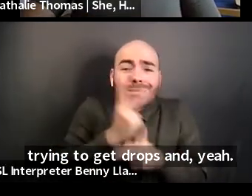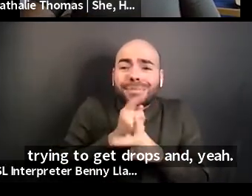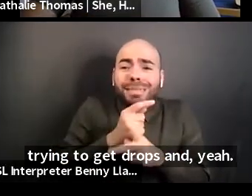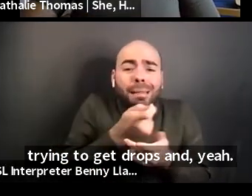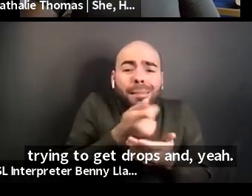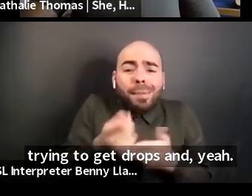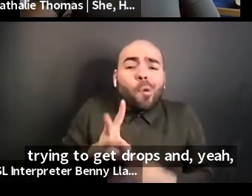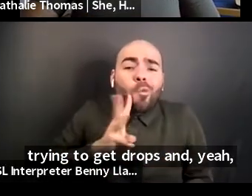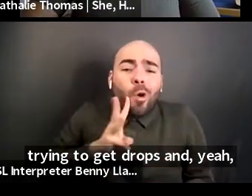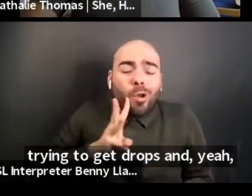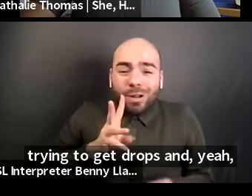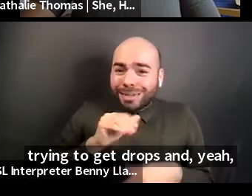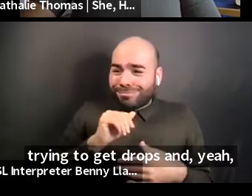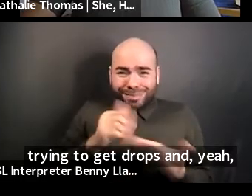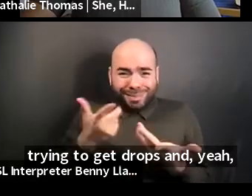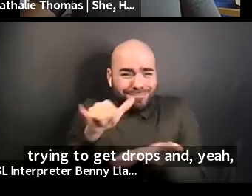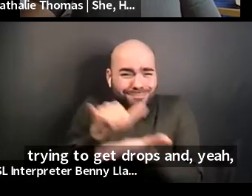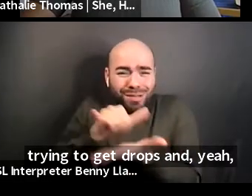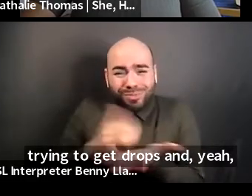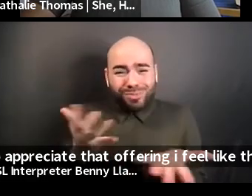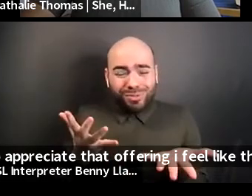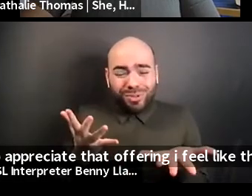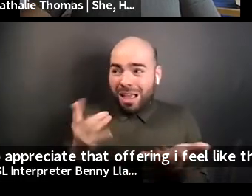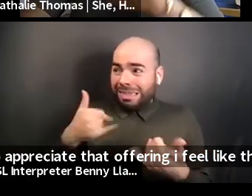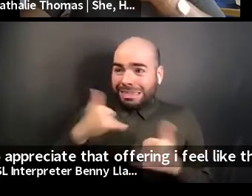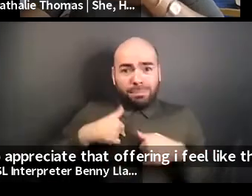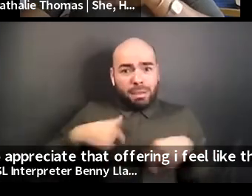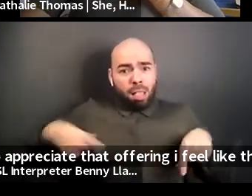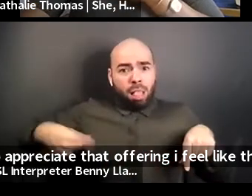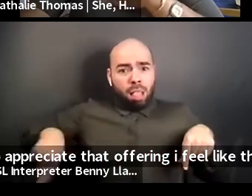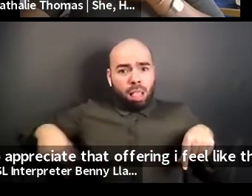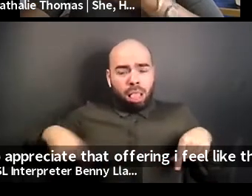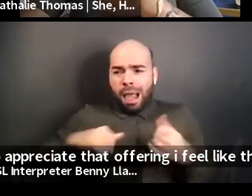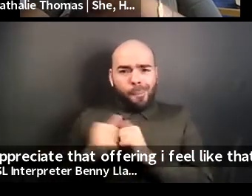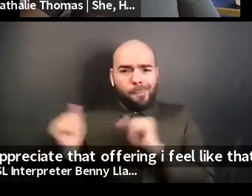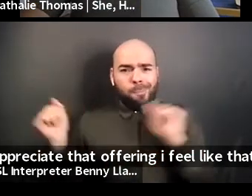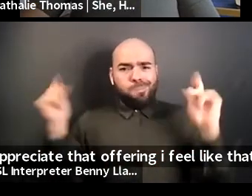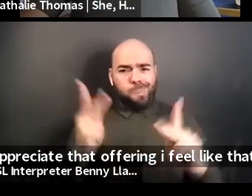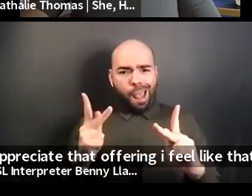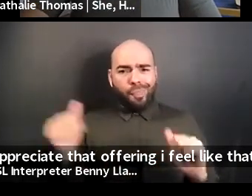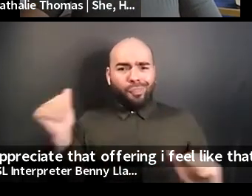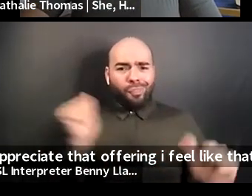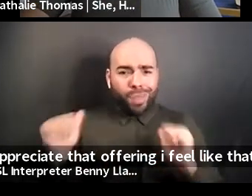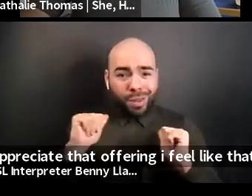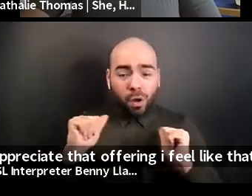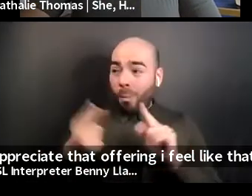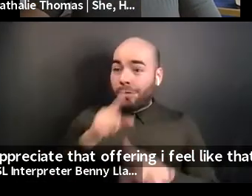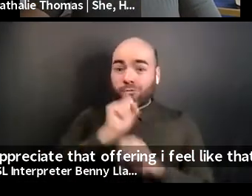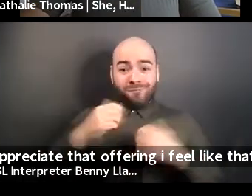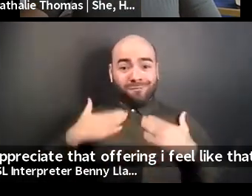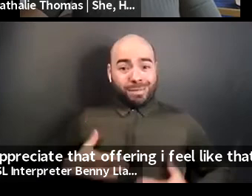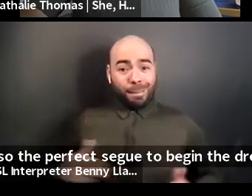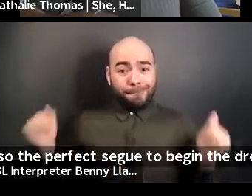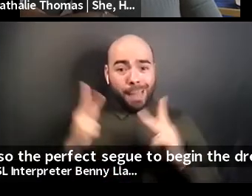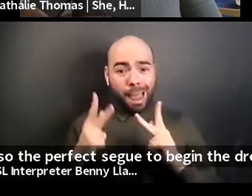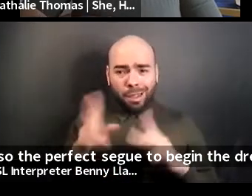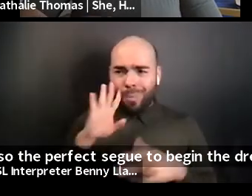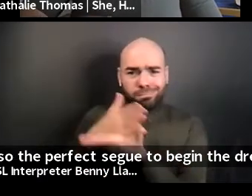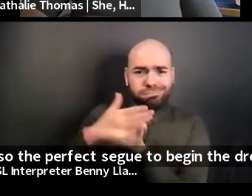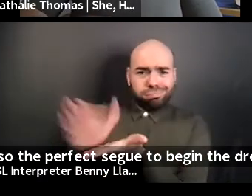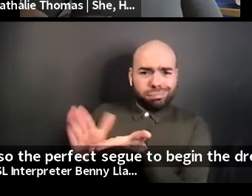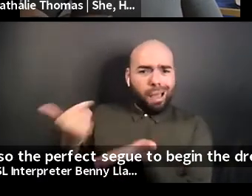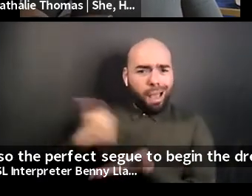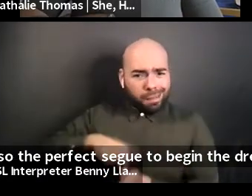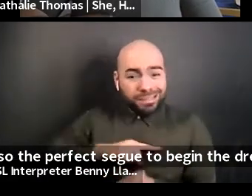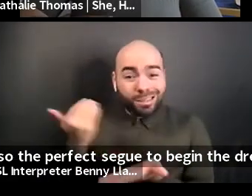I so appreciate that offering, and I feel like that is like also the perfect segue to begin the dreaming too, because you know what you're